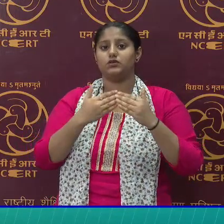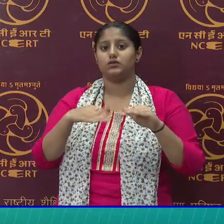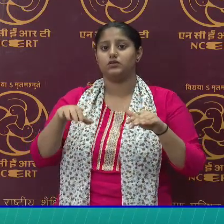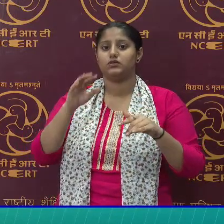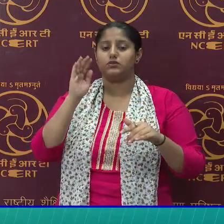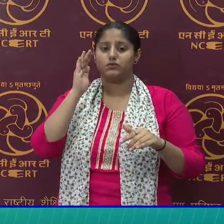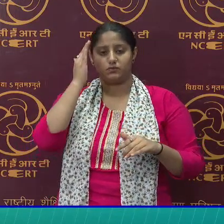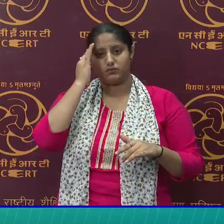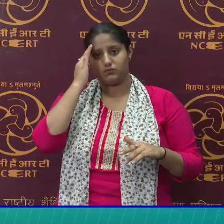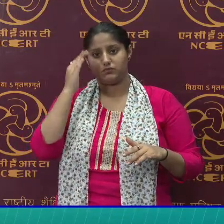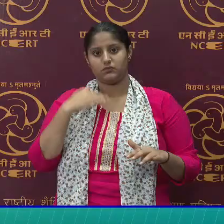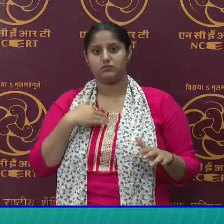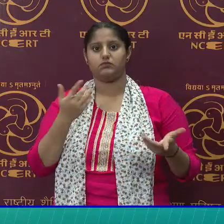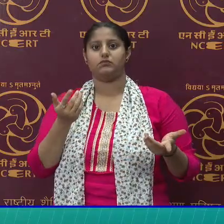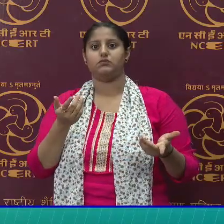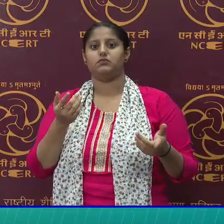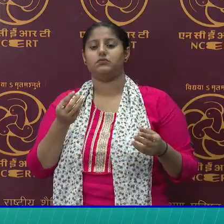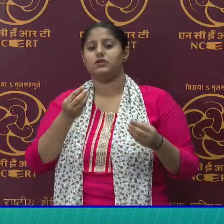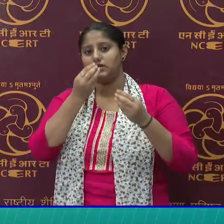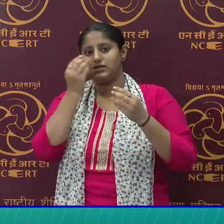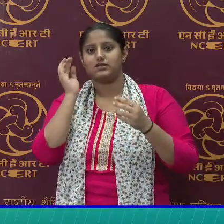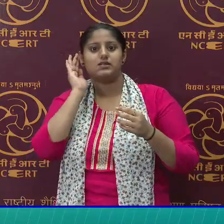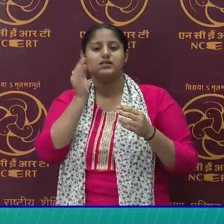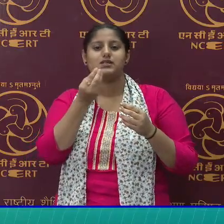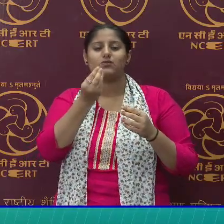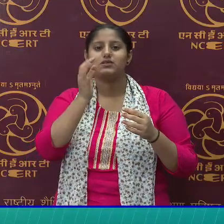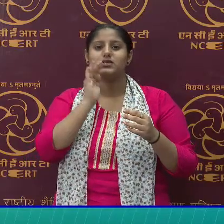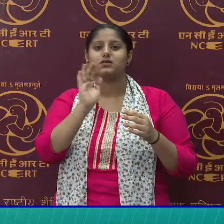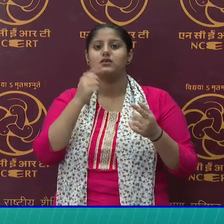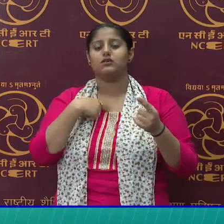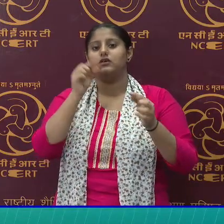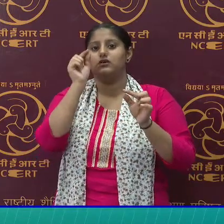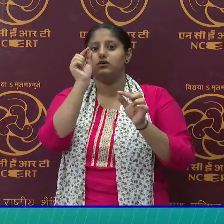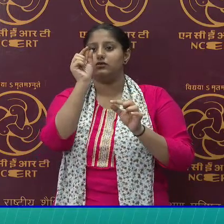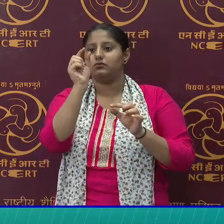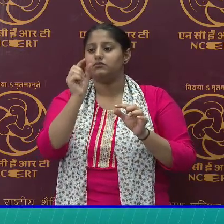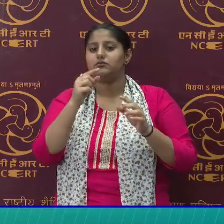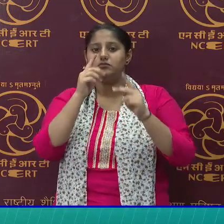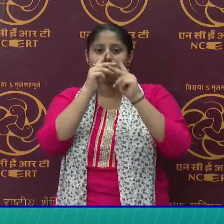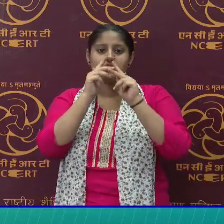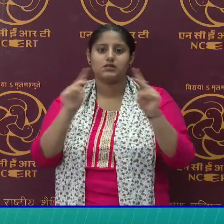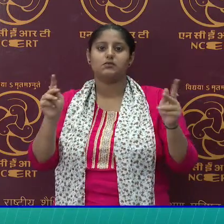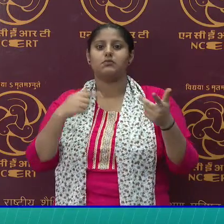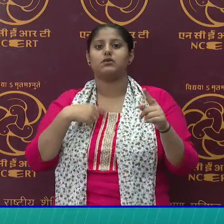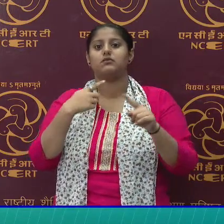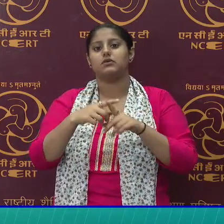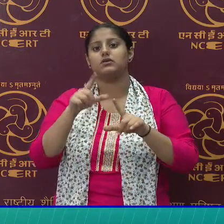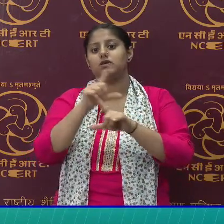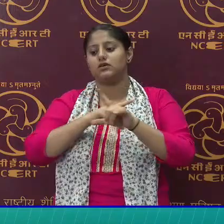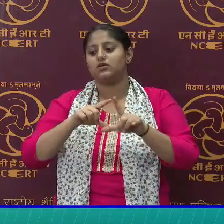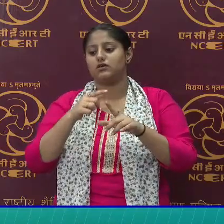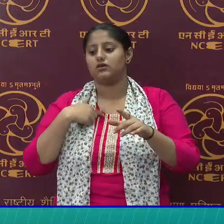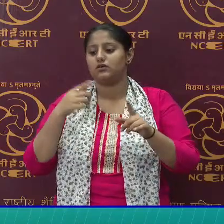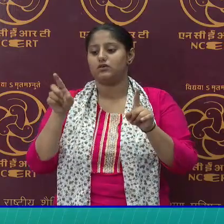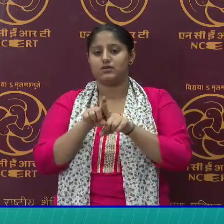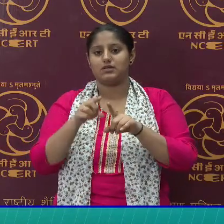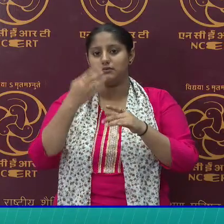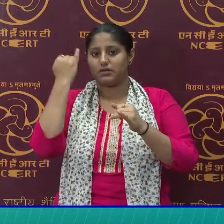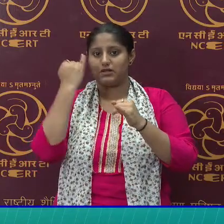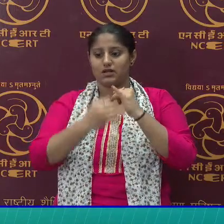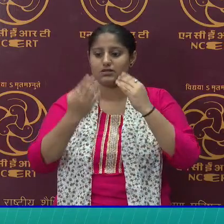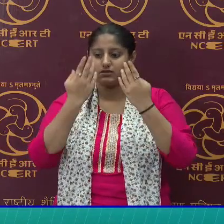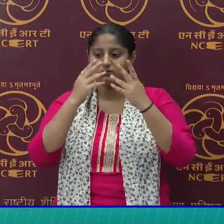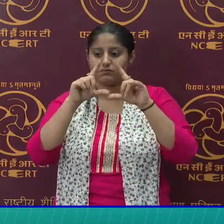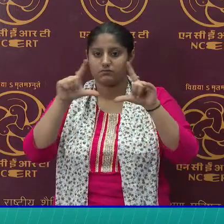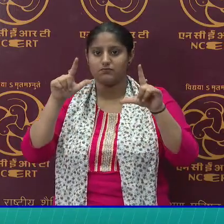sounds very simple perhaps, or almost a cliche, but then I would like to show here in the last page we